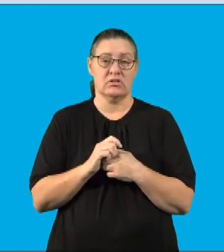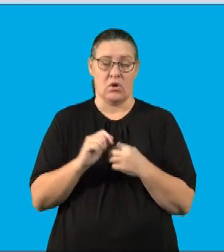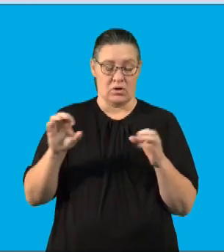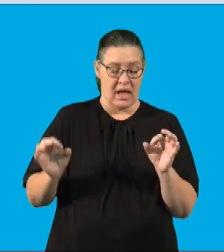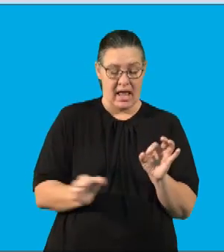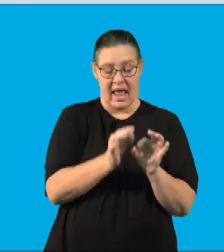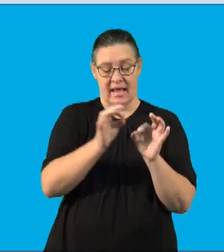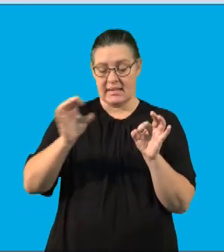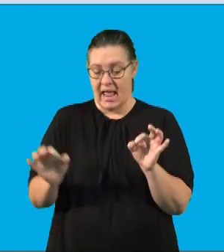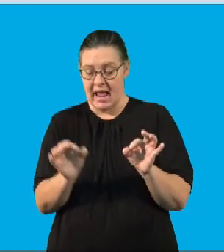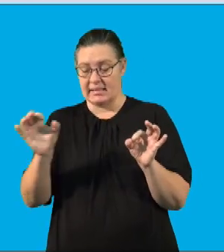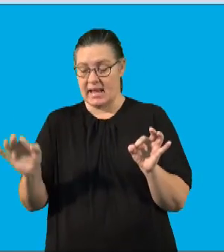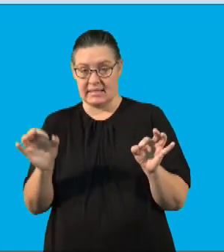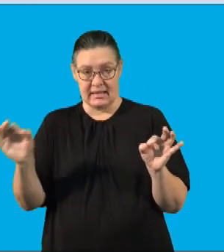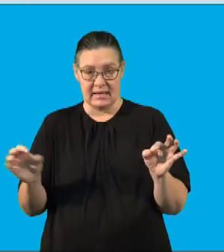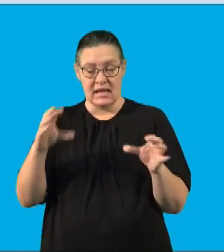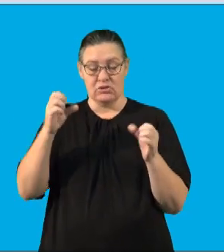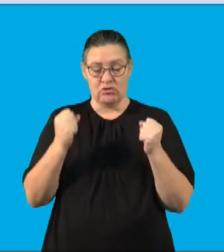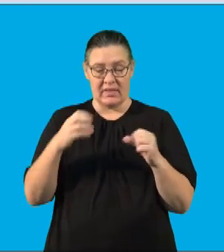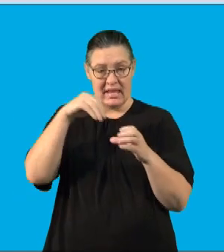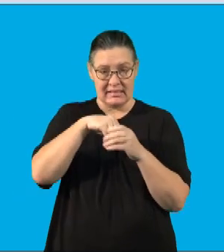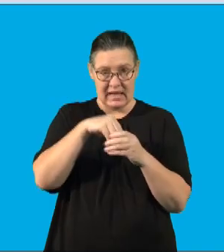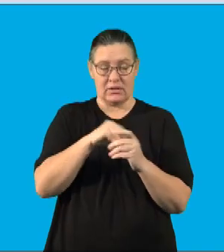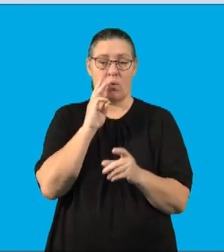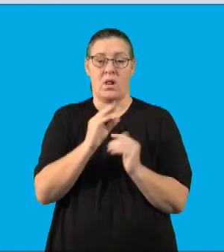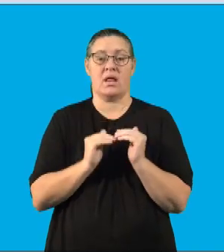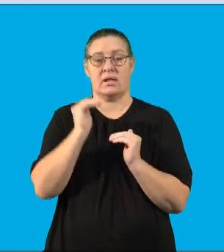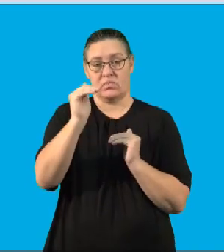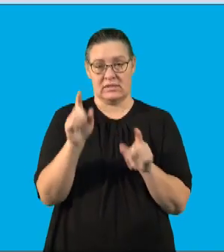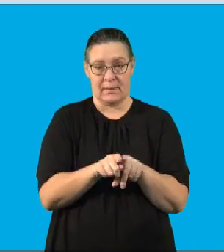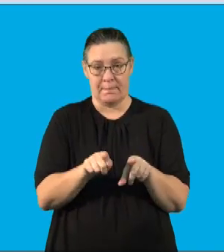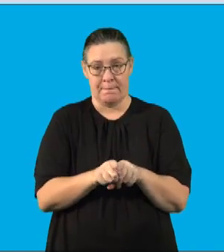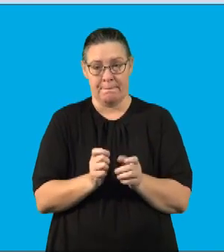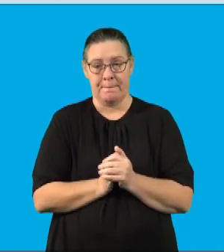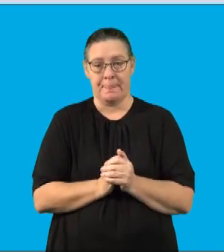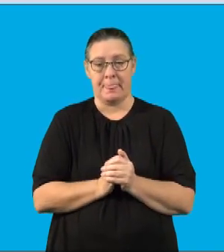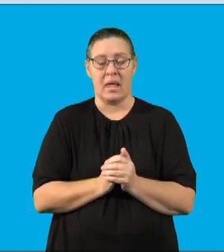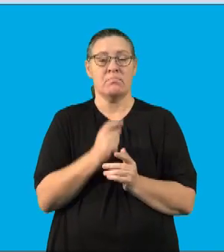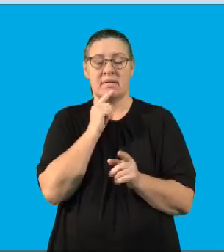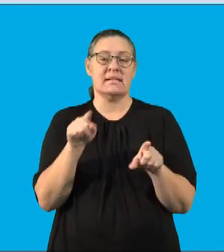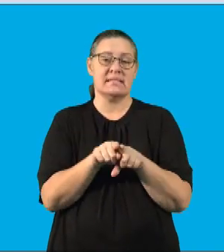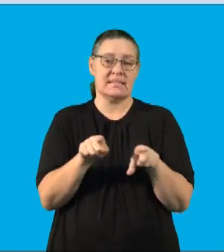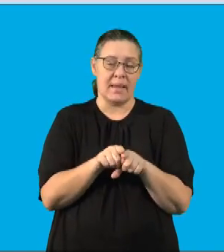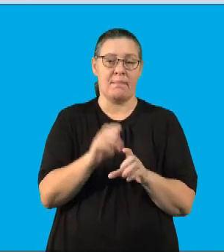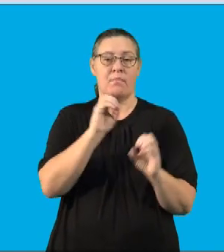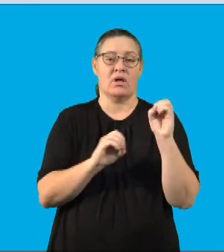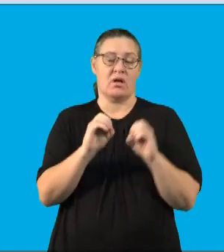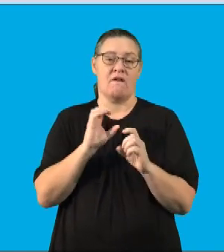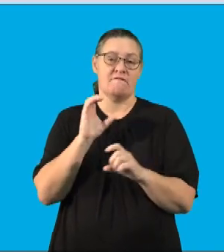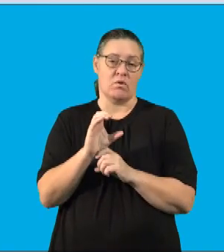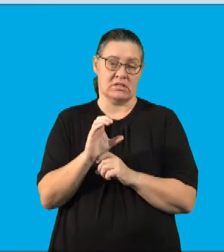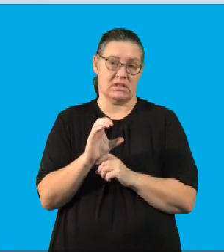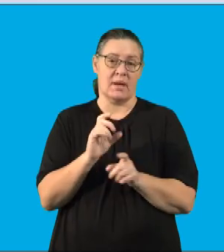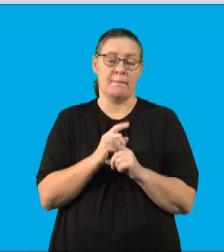chain length increases, the strength of the intermolecular force is also going to increase. Now we are talking about the same type of intermolecular